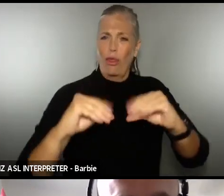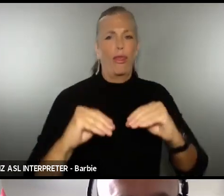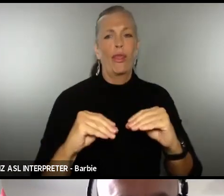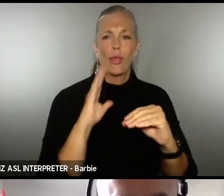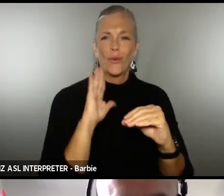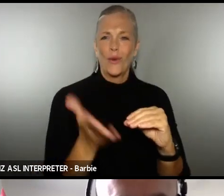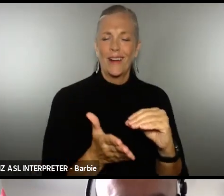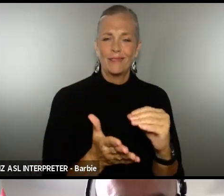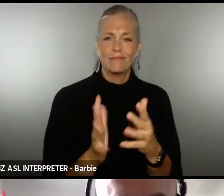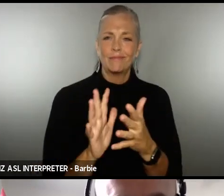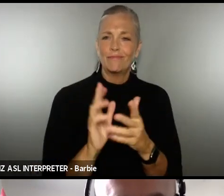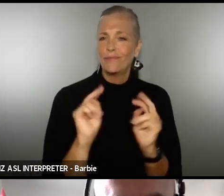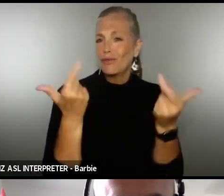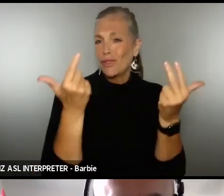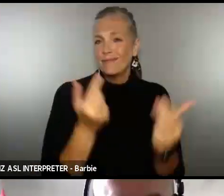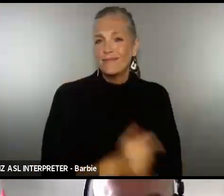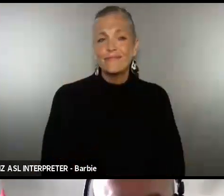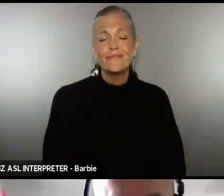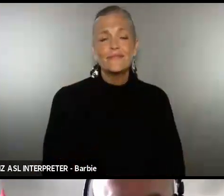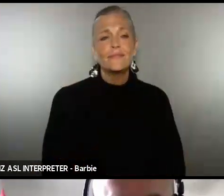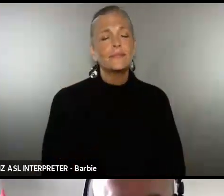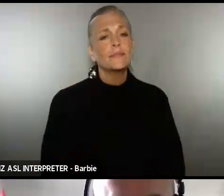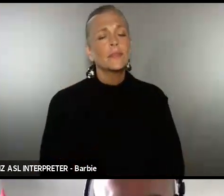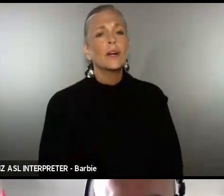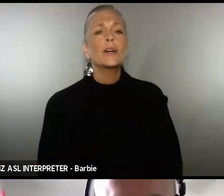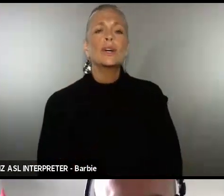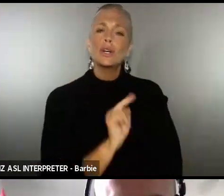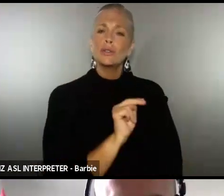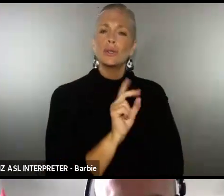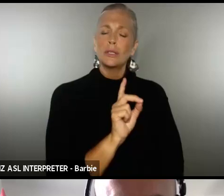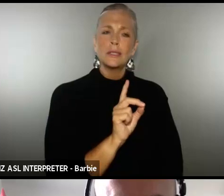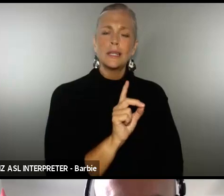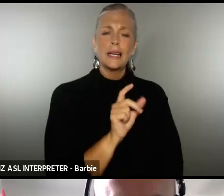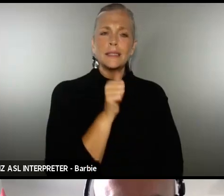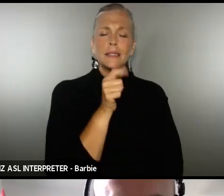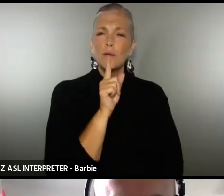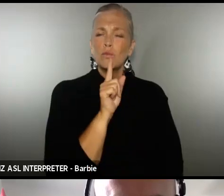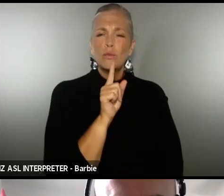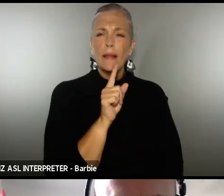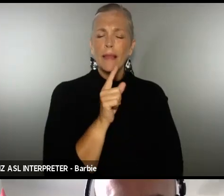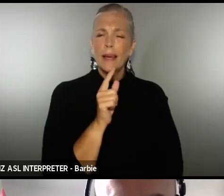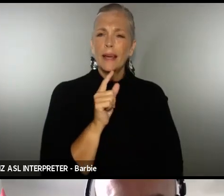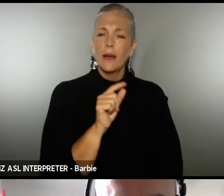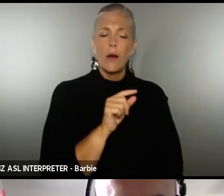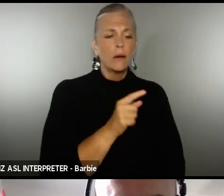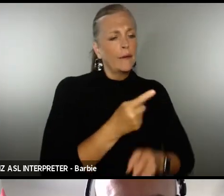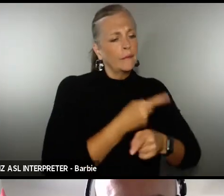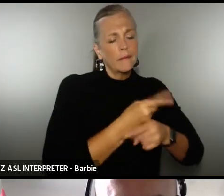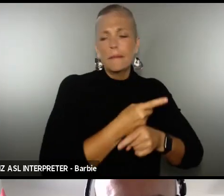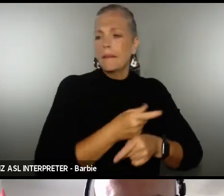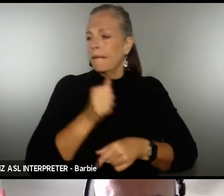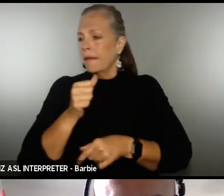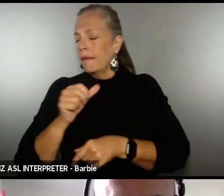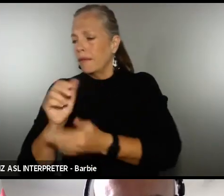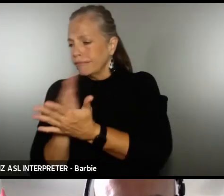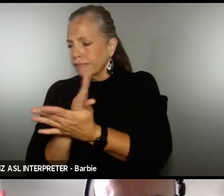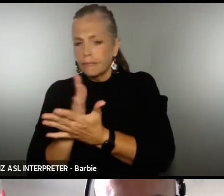neither neurodivergent exclusive or neurotypical exclusive. It's both of them together, which, as Clay likes to